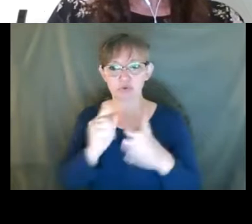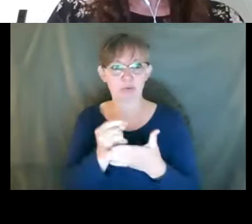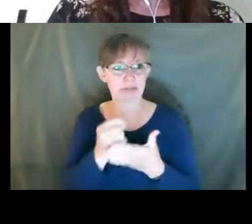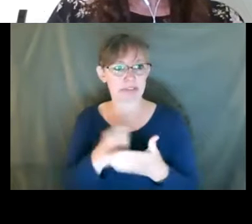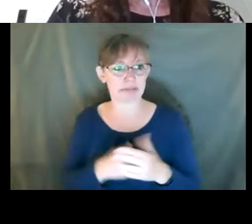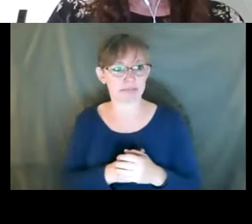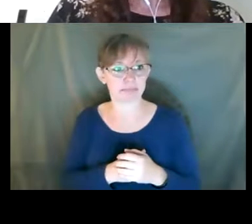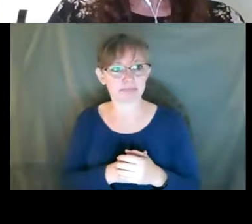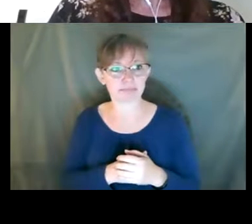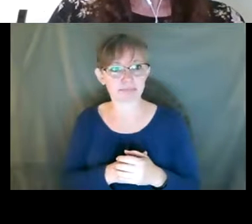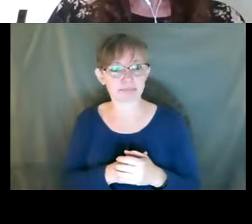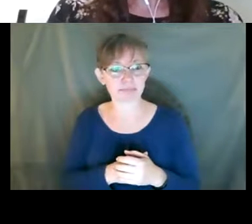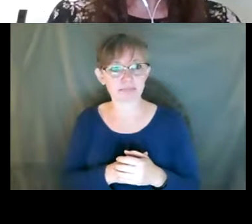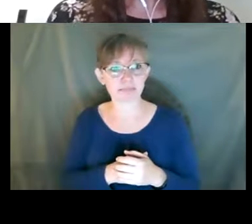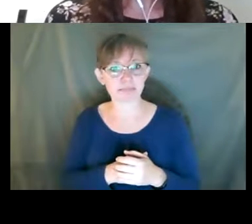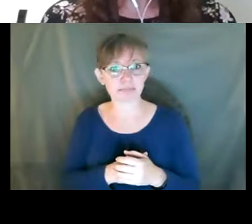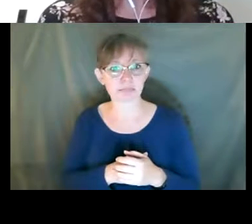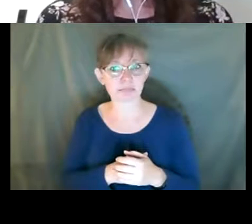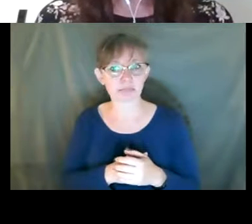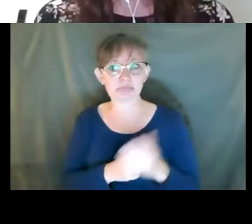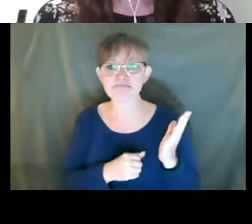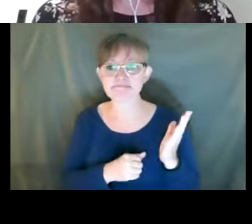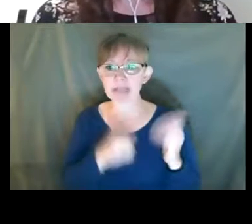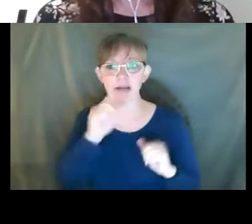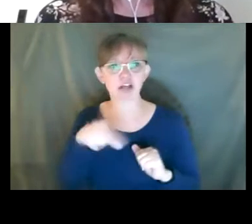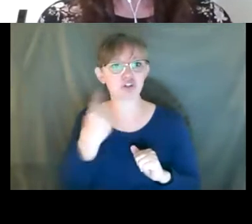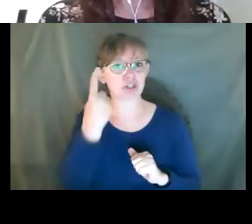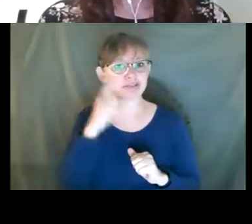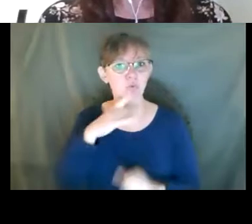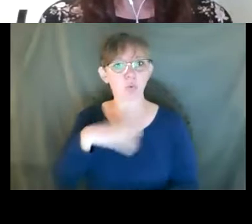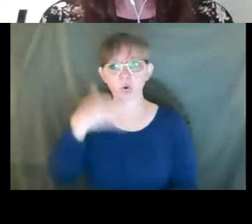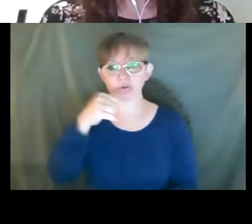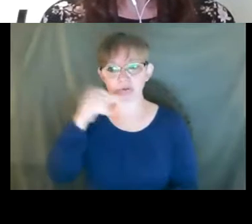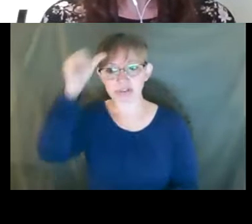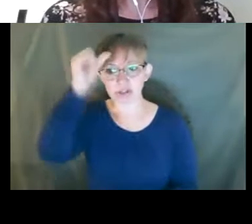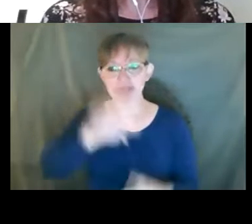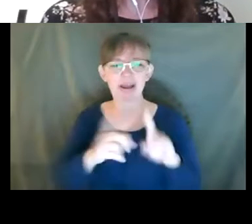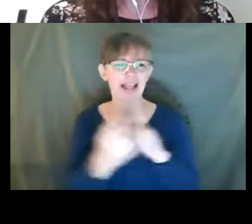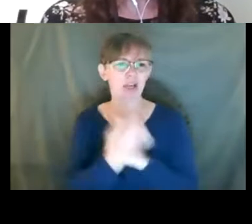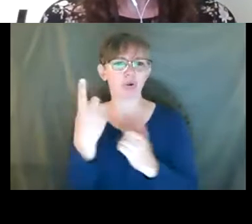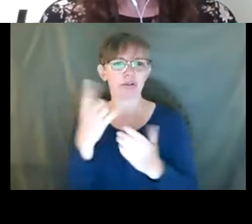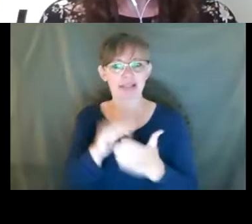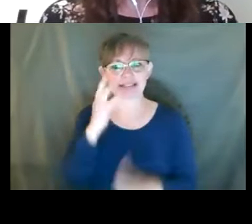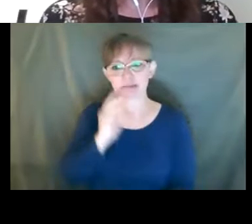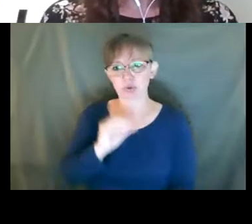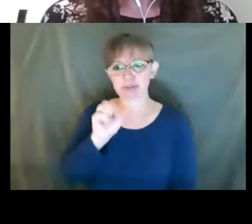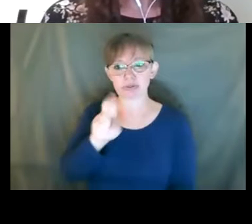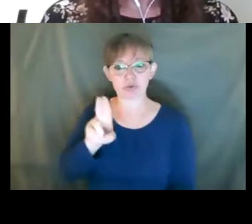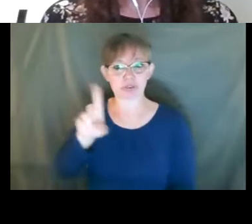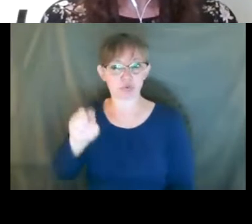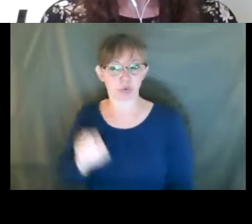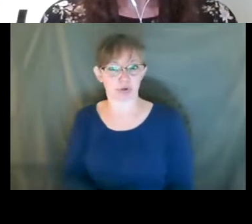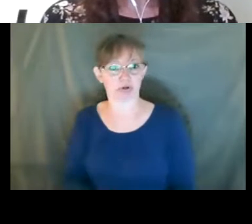And it's not only for older adults, but for anybody who's suffering from a substance use disorder. My